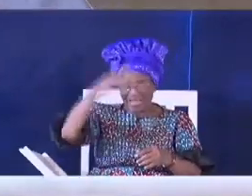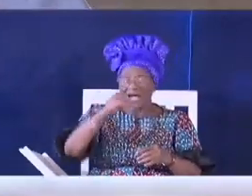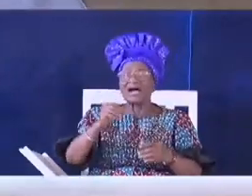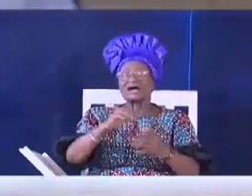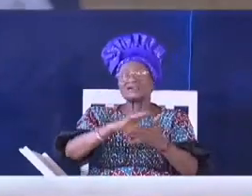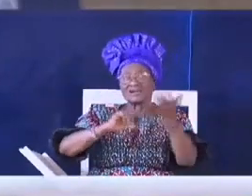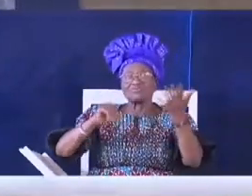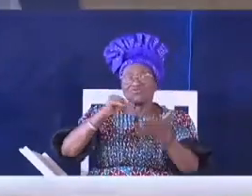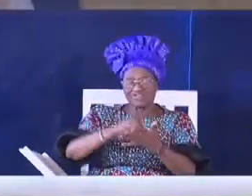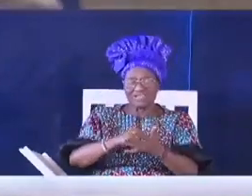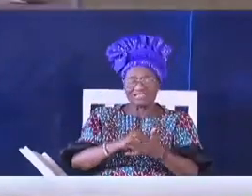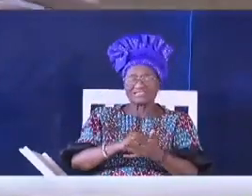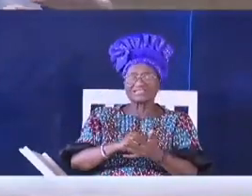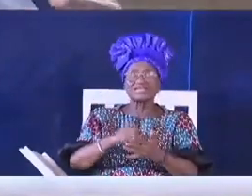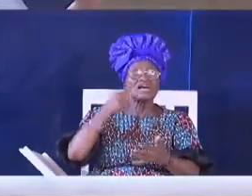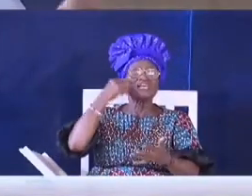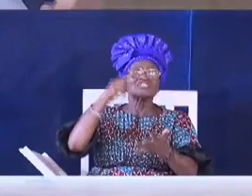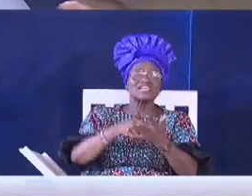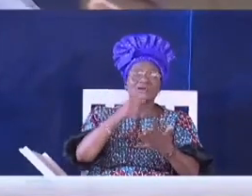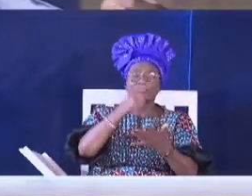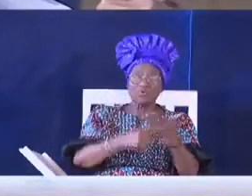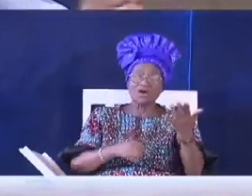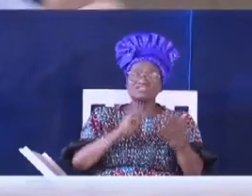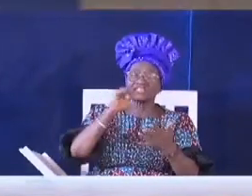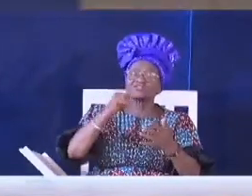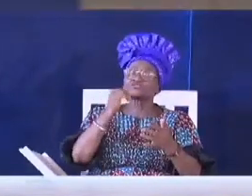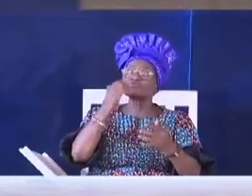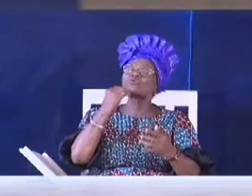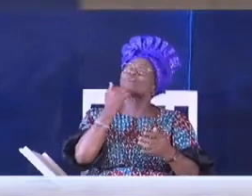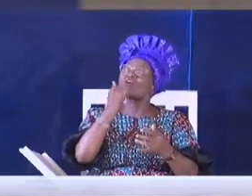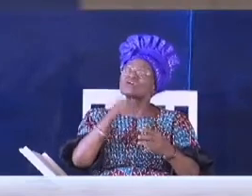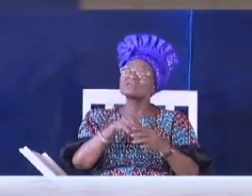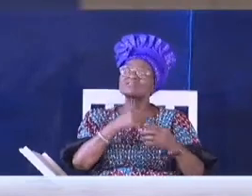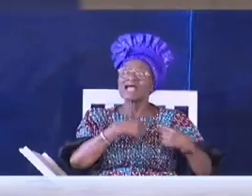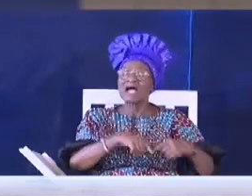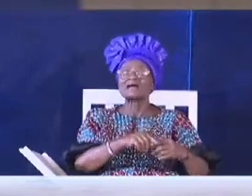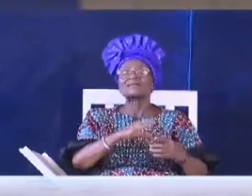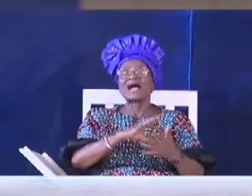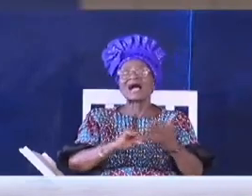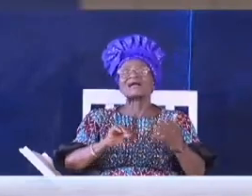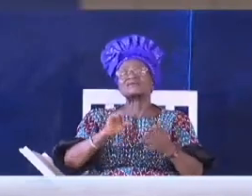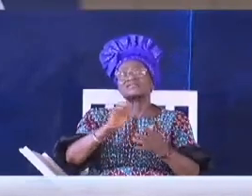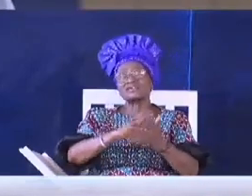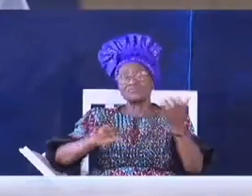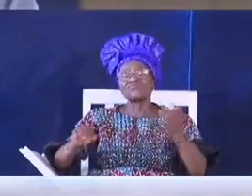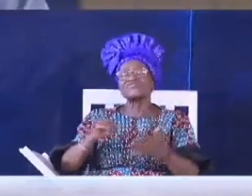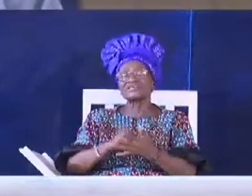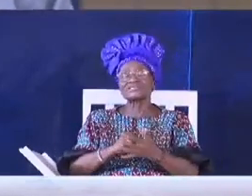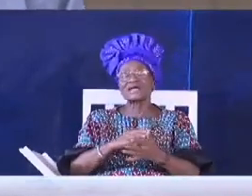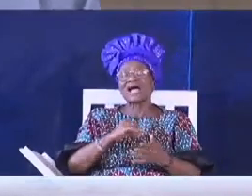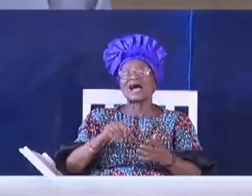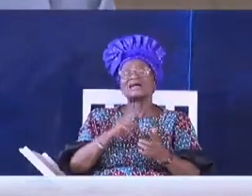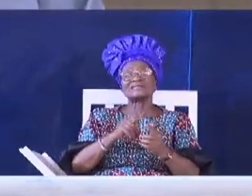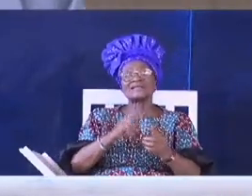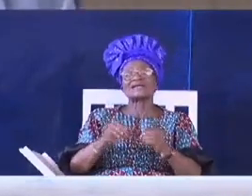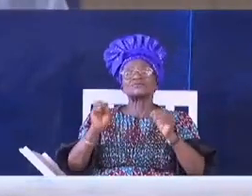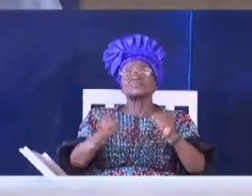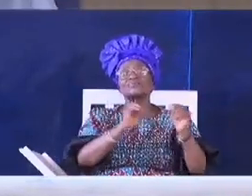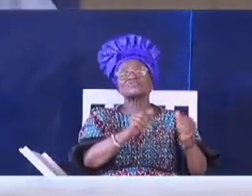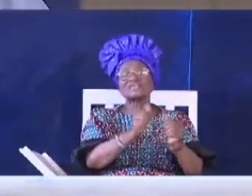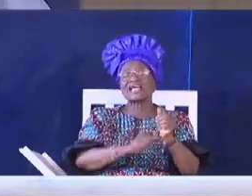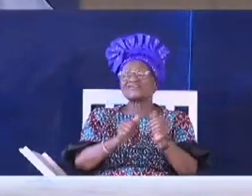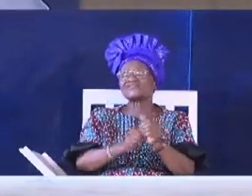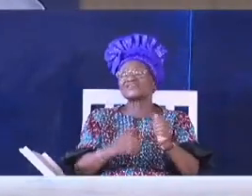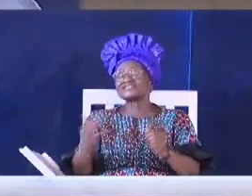and remove it. And then put everything together again and then say, hey,